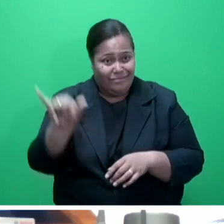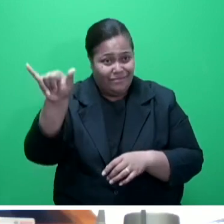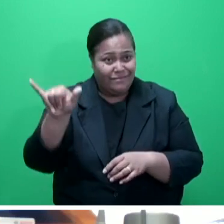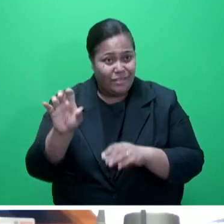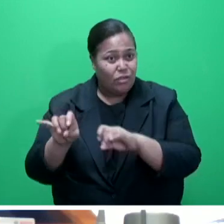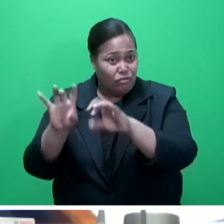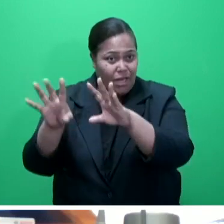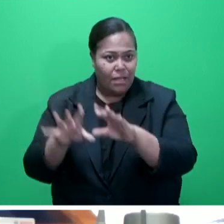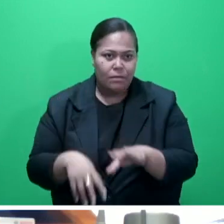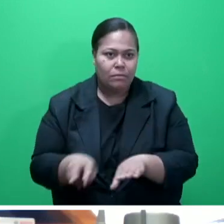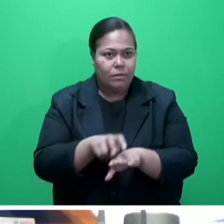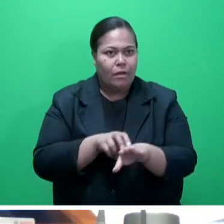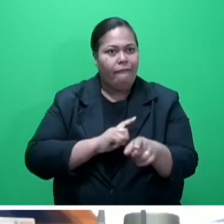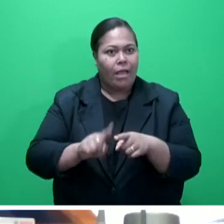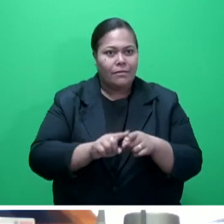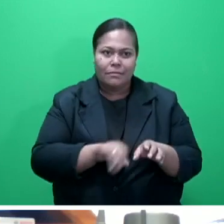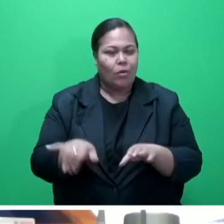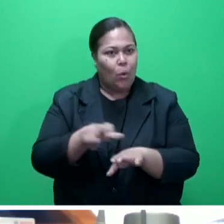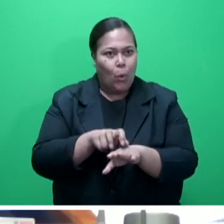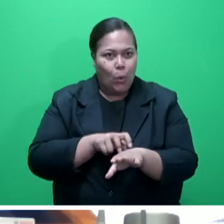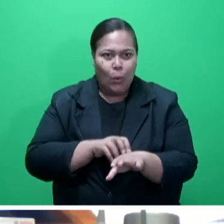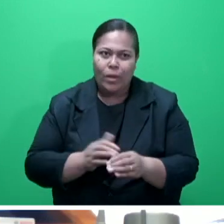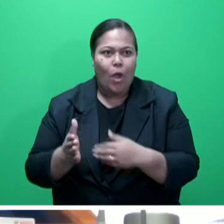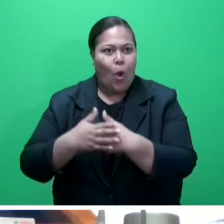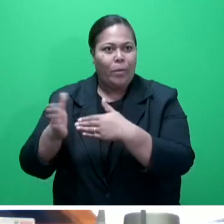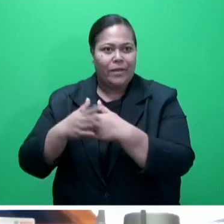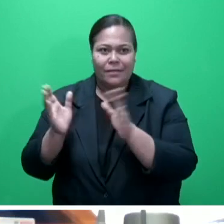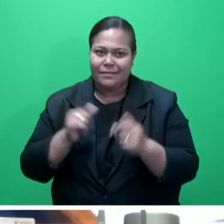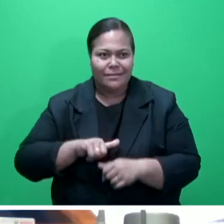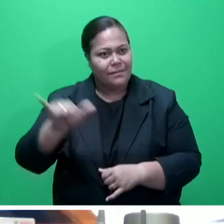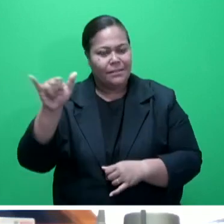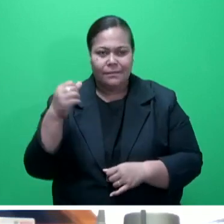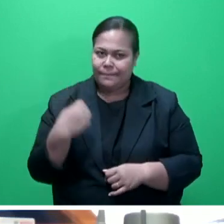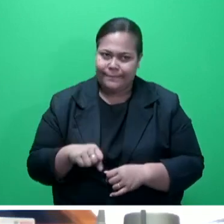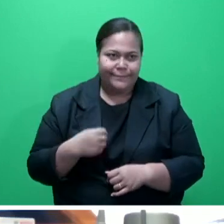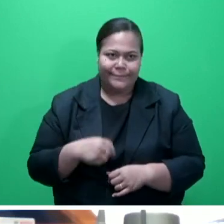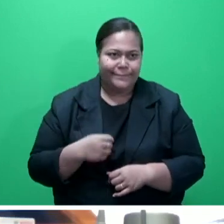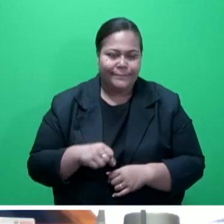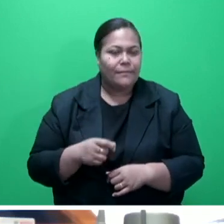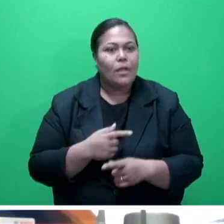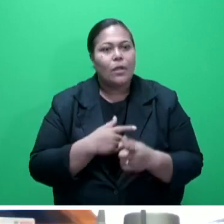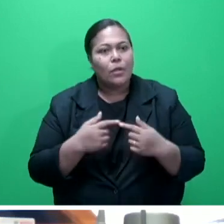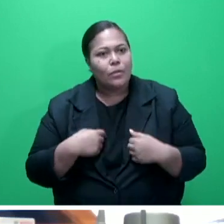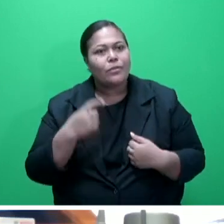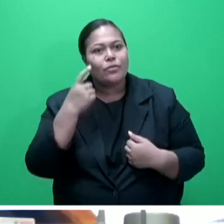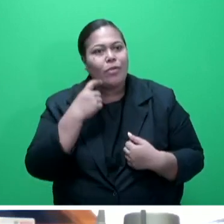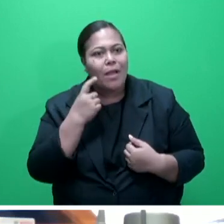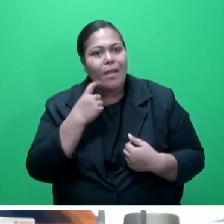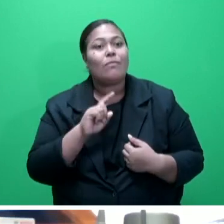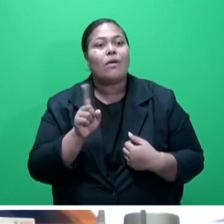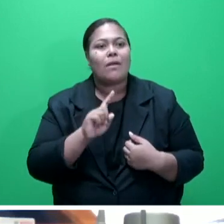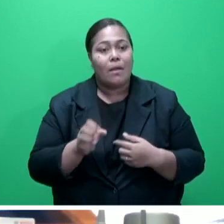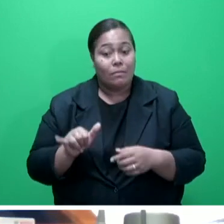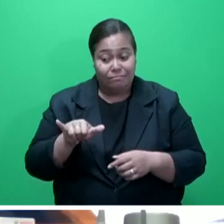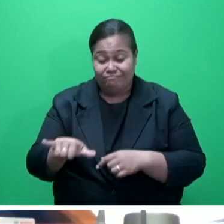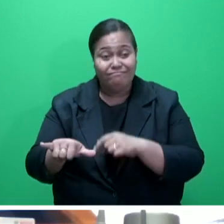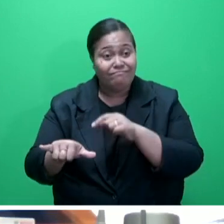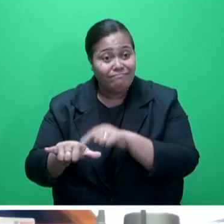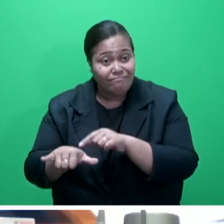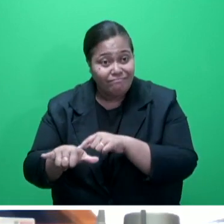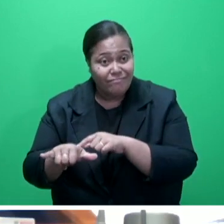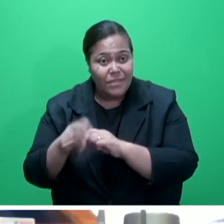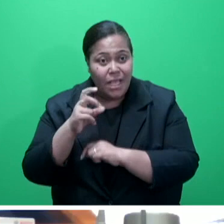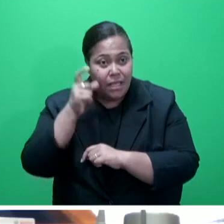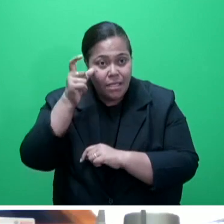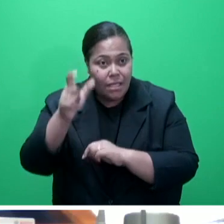main criteria at the moment that people are using. We've seen, for example, some airlines now try blood tests as you get on.